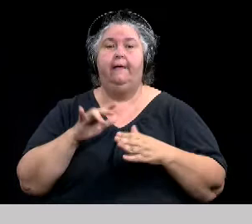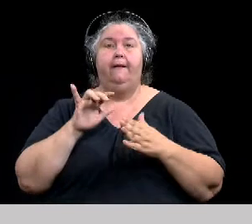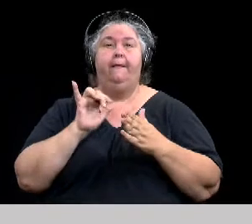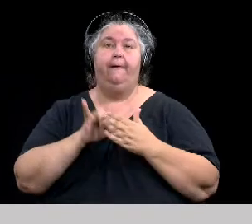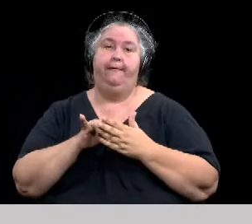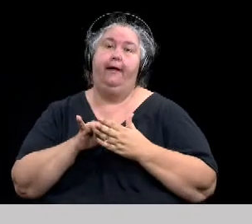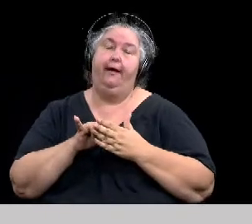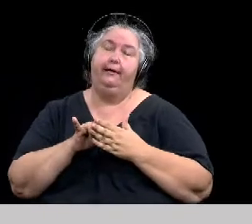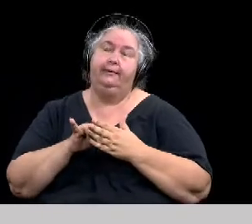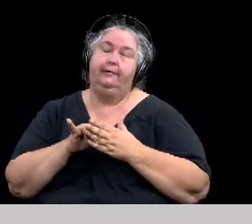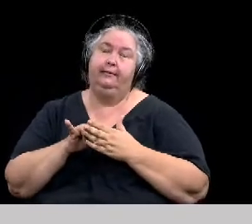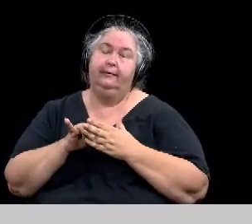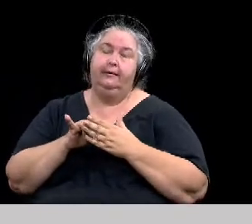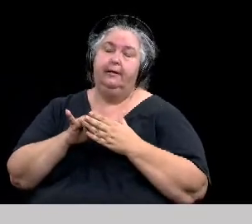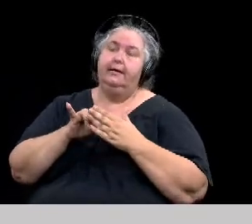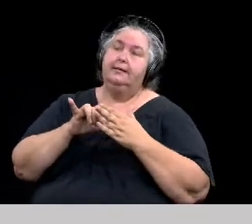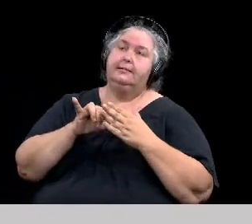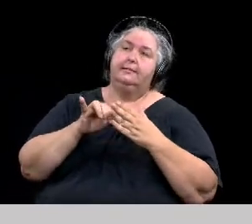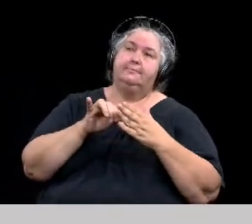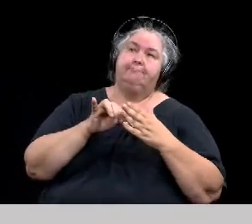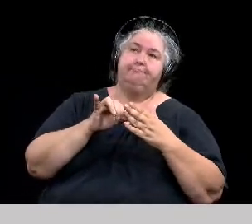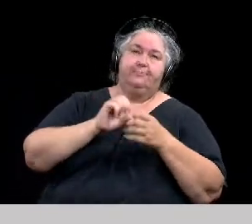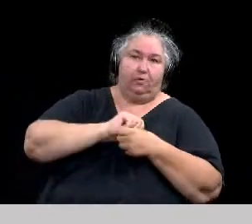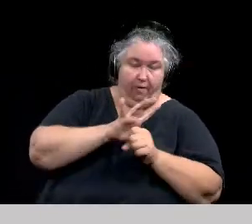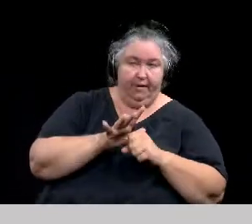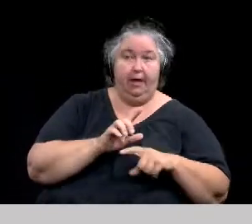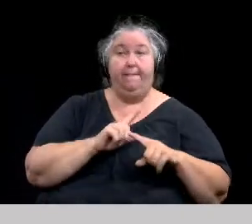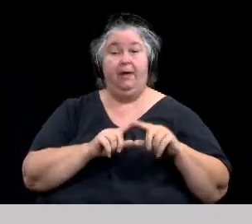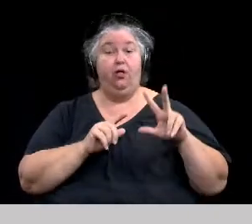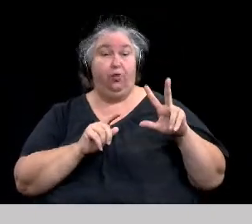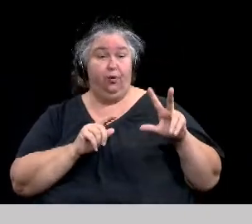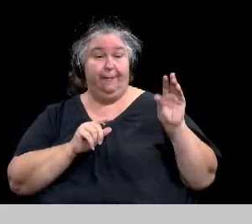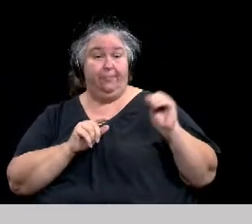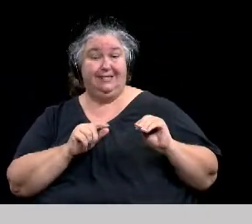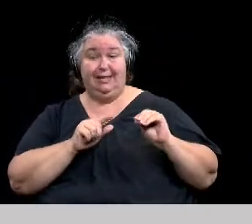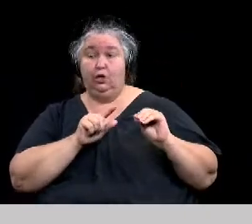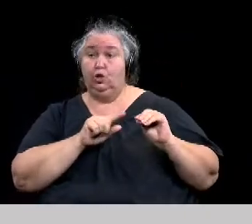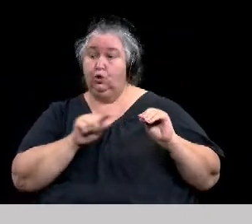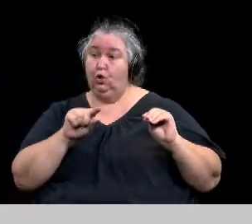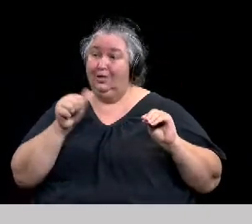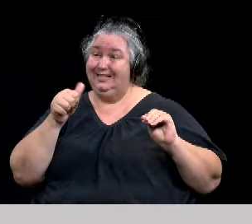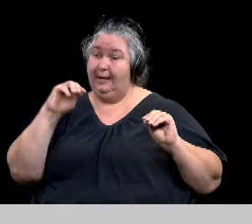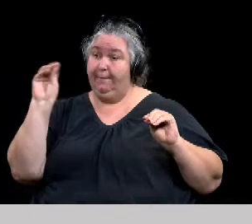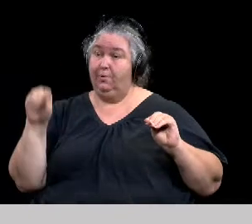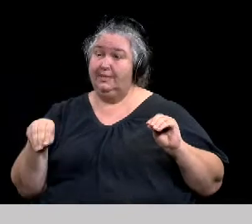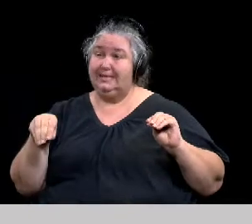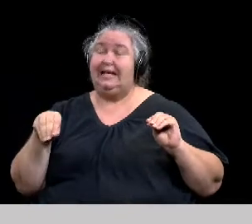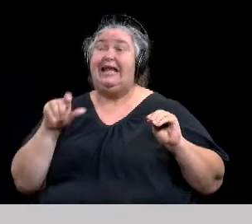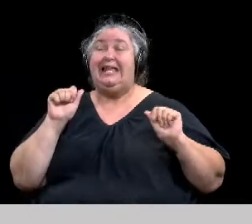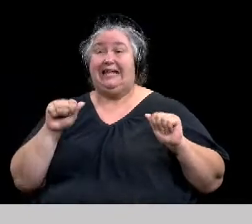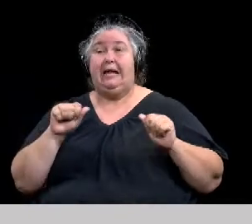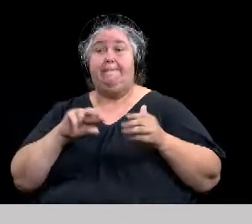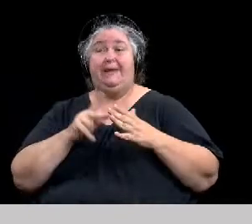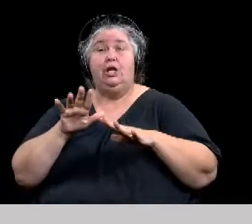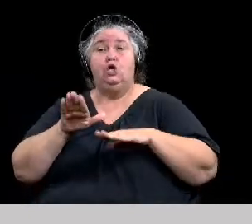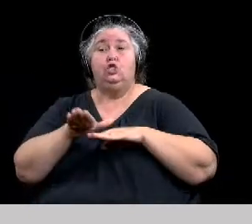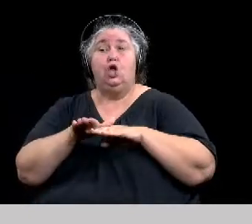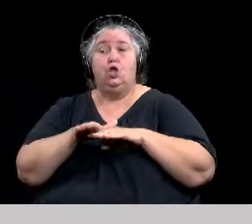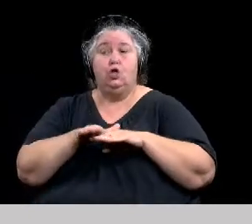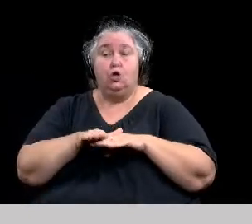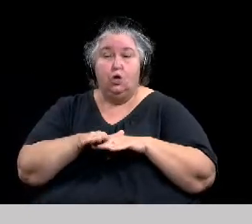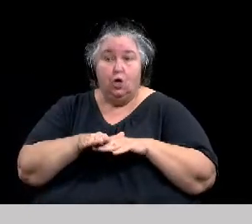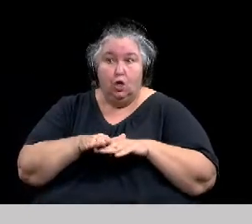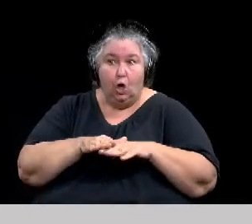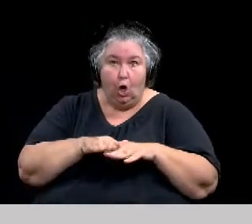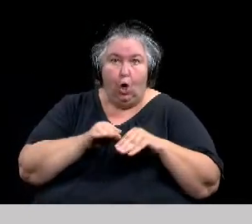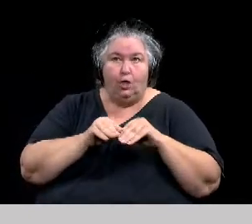3% and 10%, we stand a chance of mitigation or slowing the spread. But we really have to get quite a bit lower if we want to